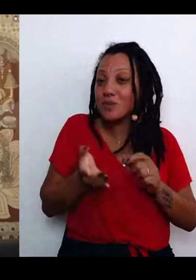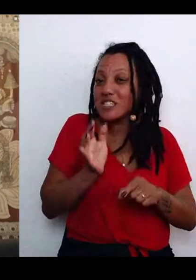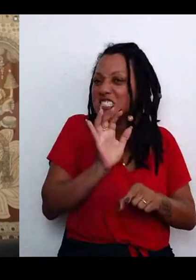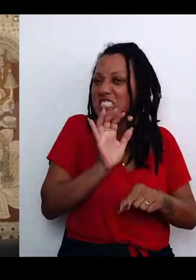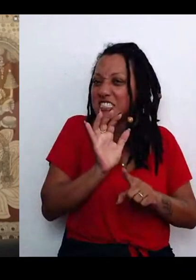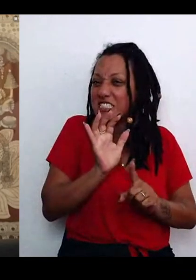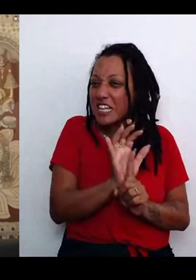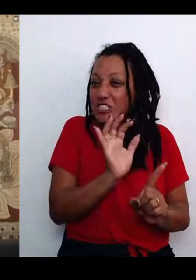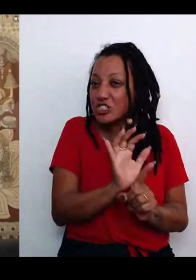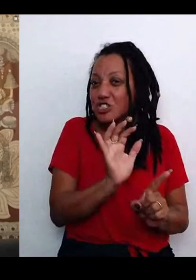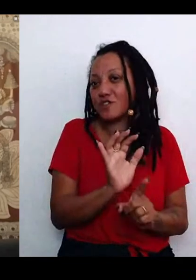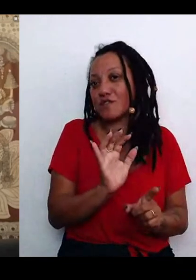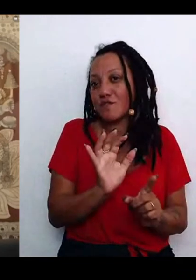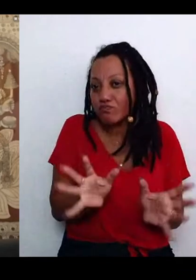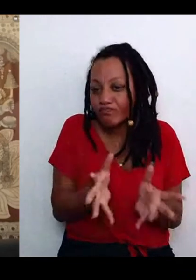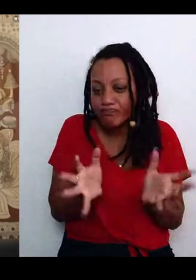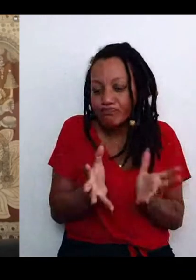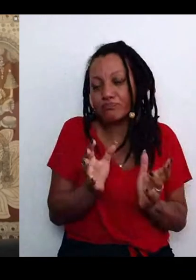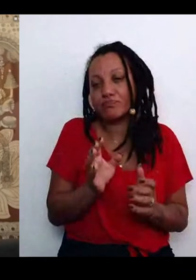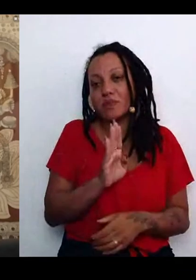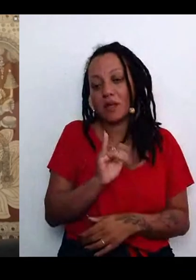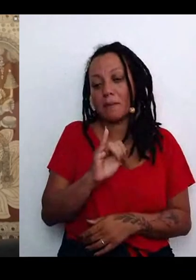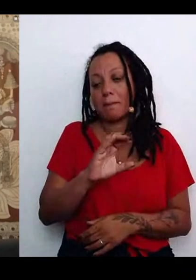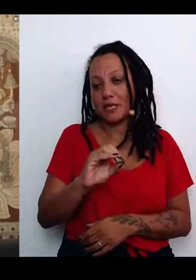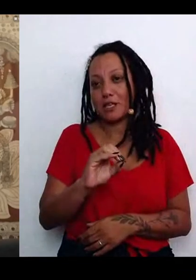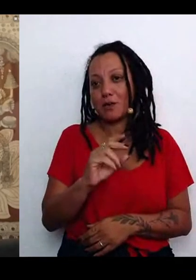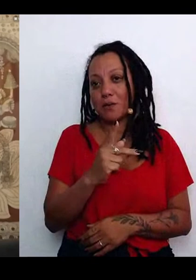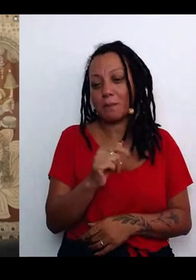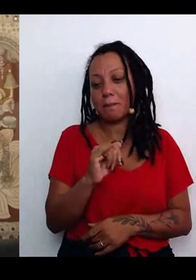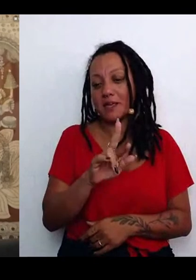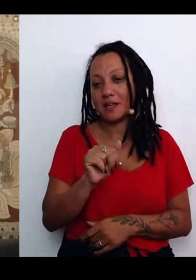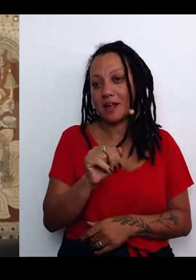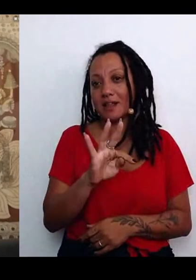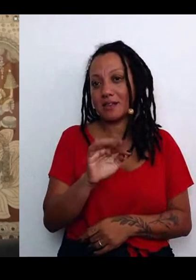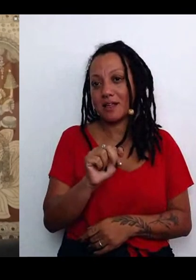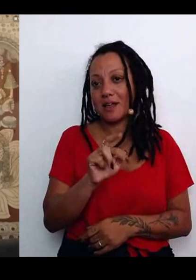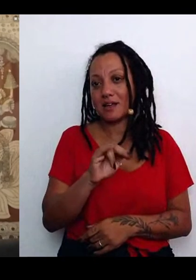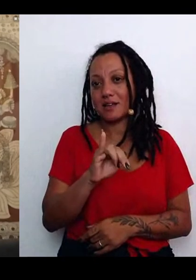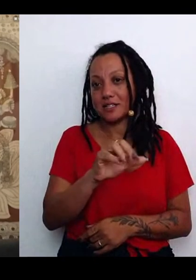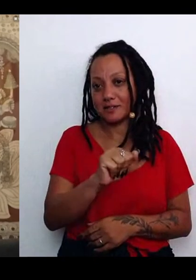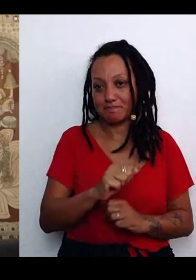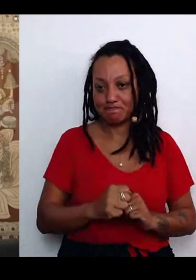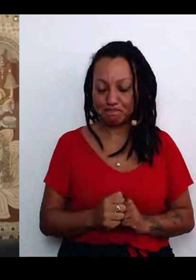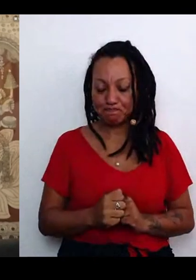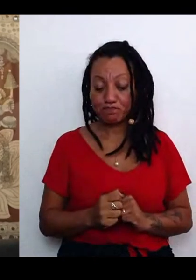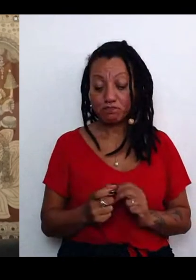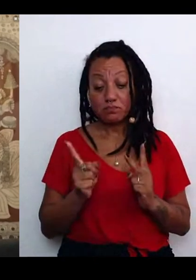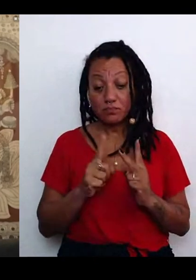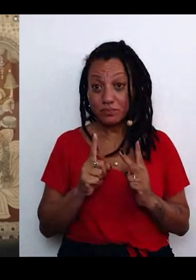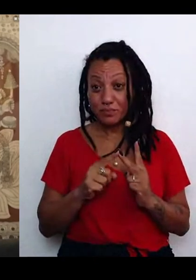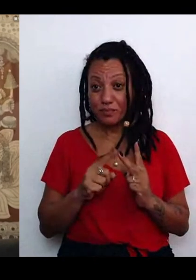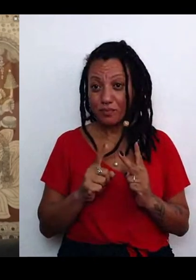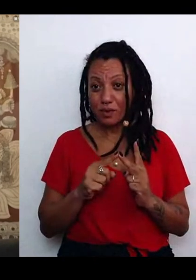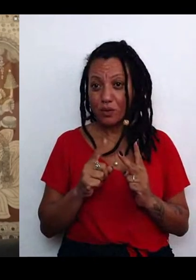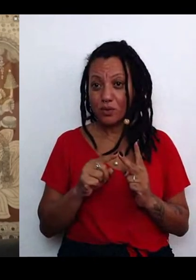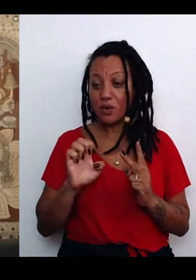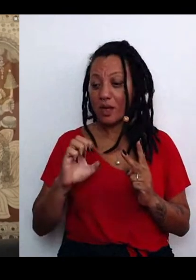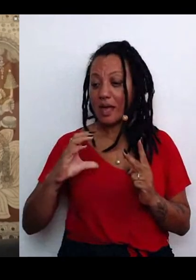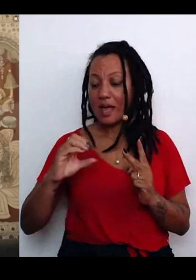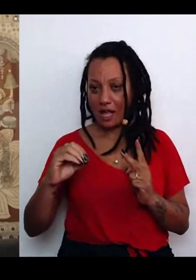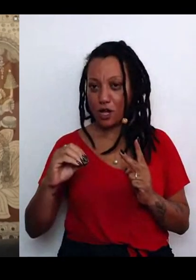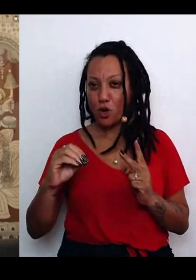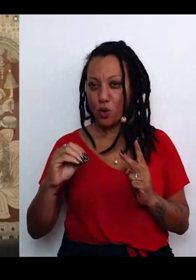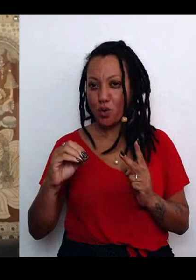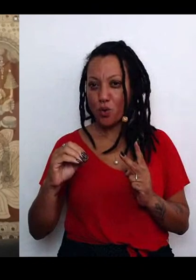of the earth and women and eco-feminism in Earth democracy um you know the very fact that